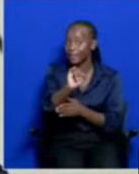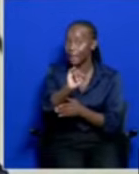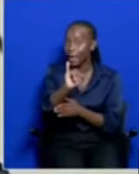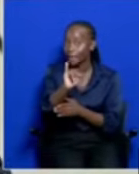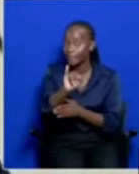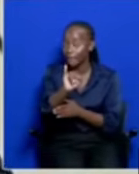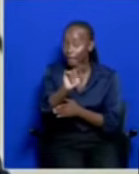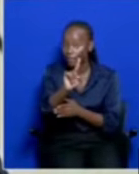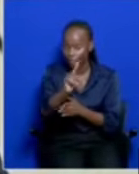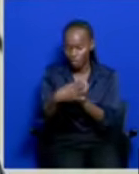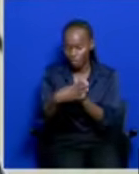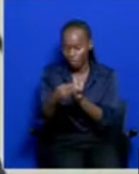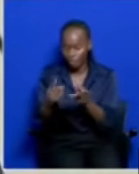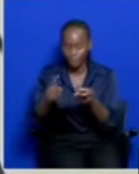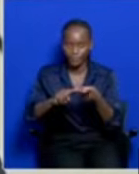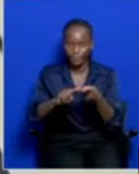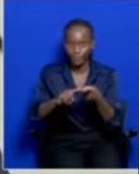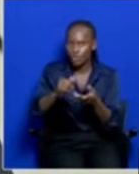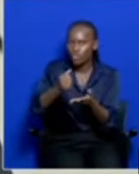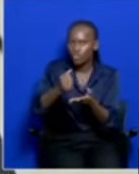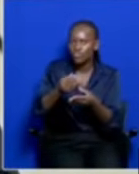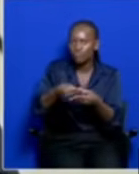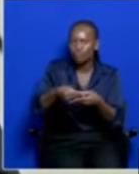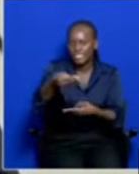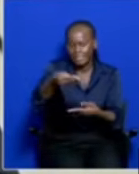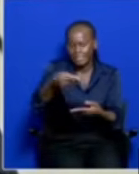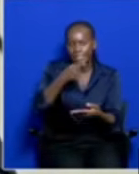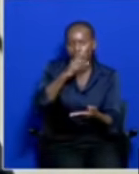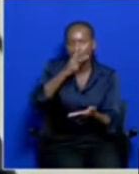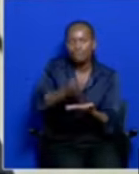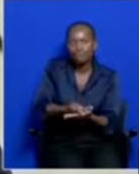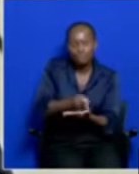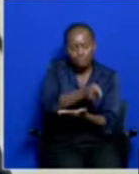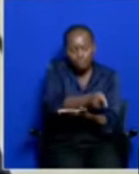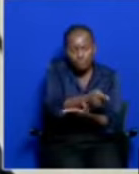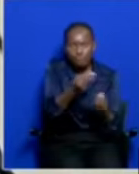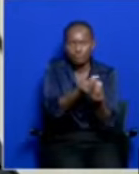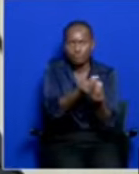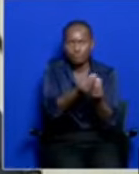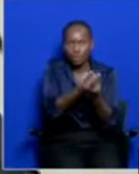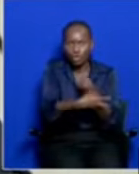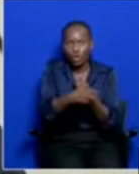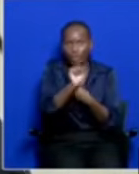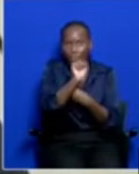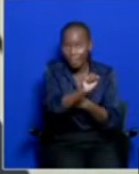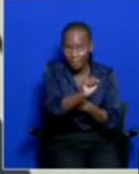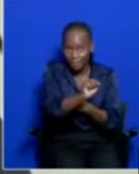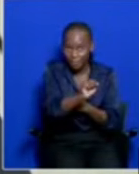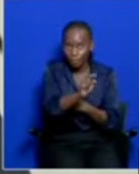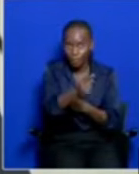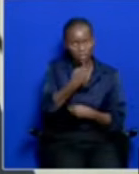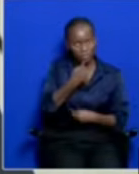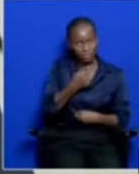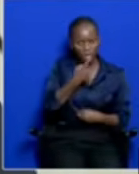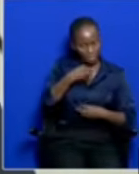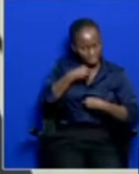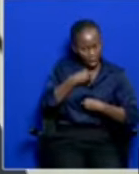receipt of that item, that, because when you say that belongs to me, here is the receipt of